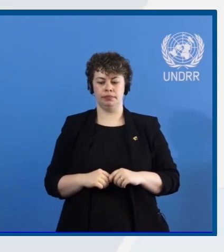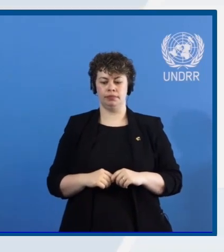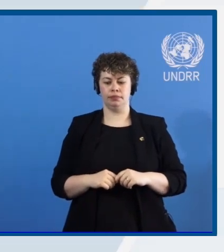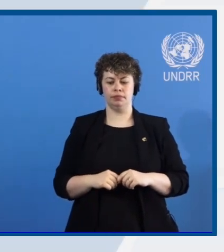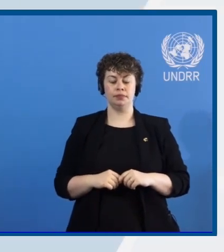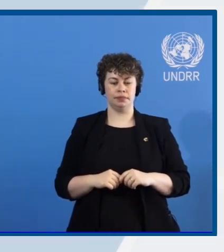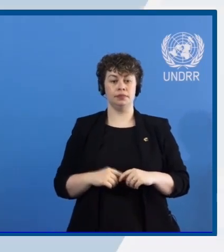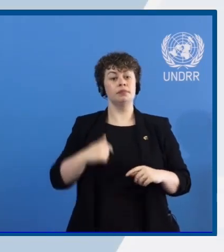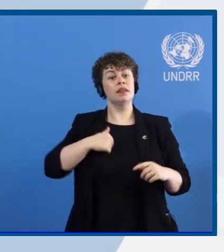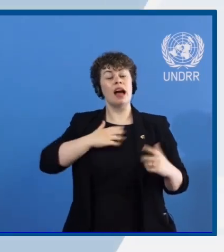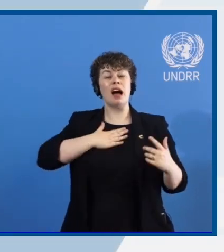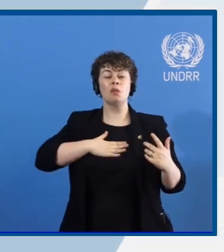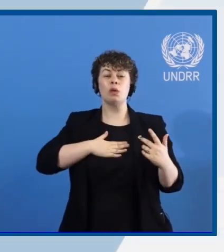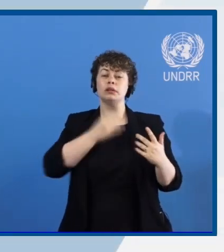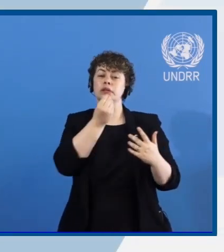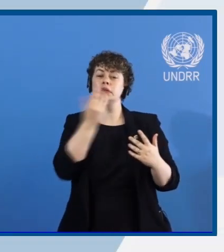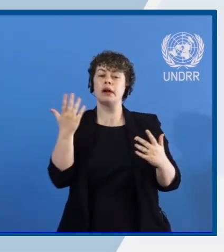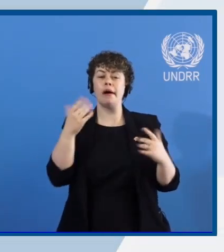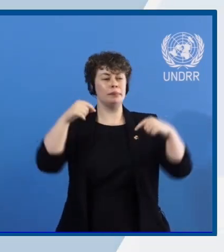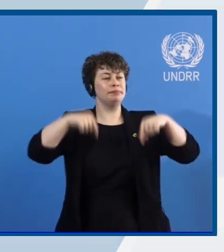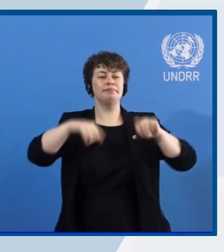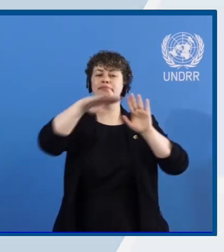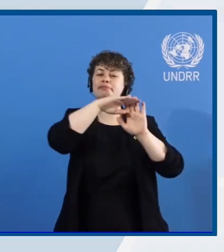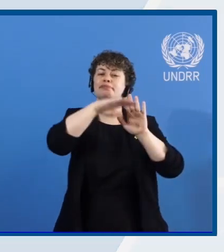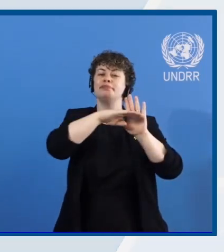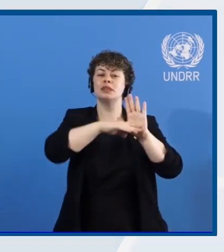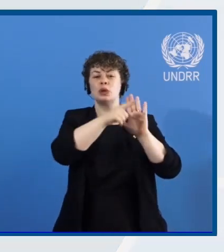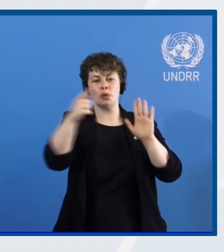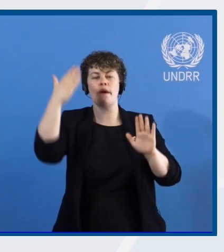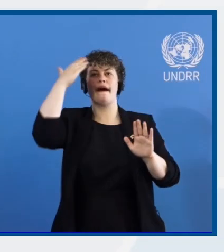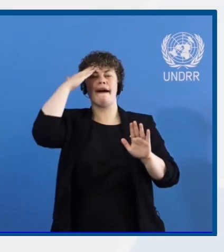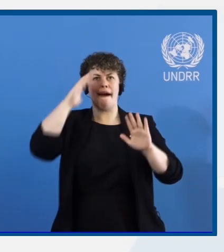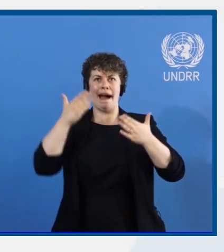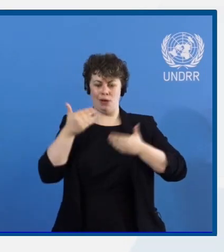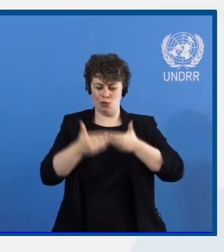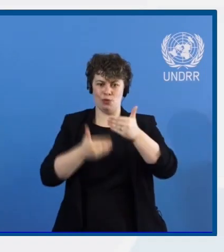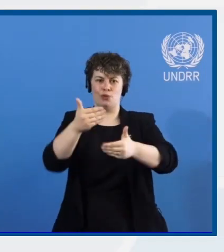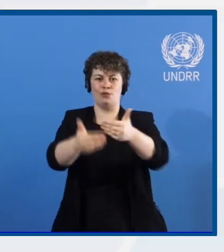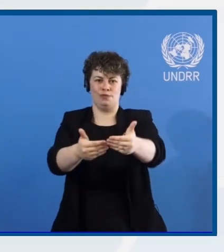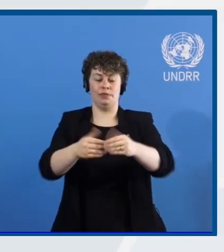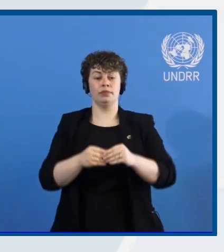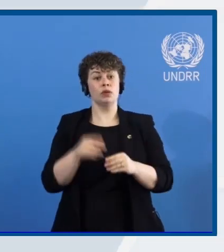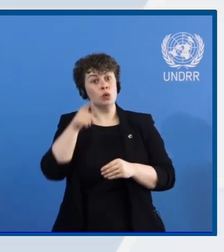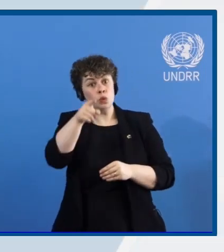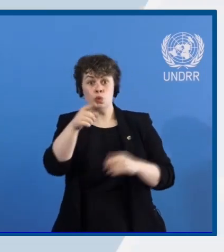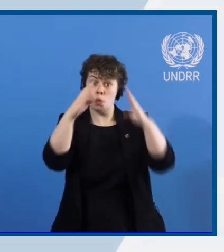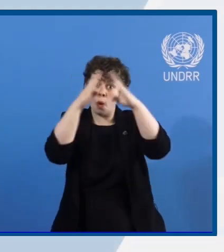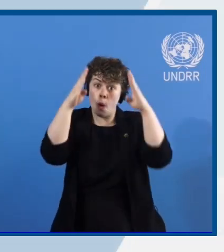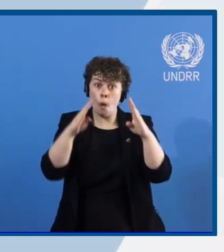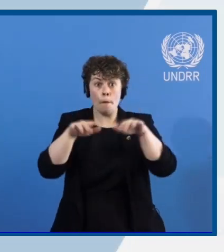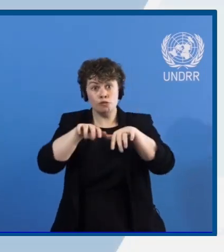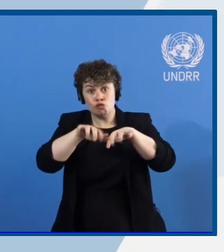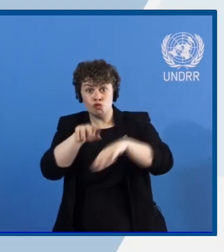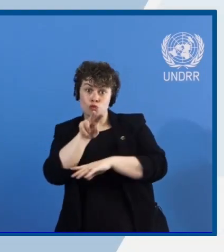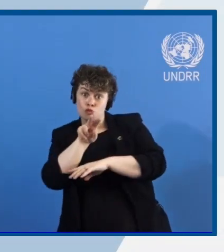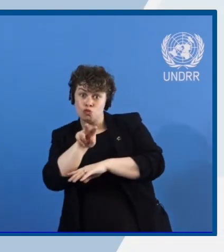allow me to outline a few housekeeping matters to guide our session this morning. If you are watching online, and if